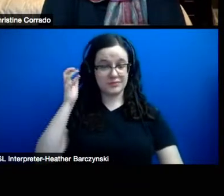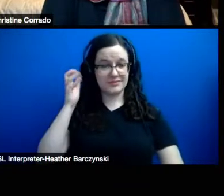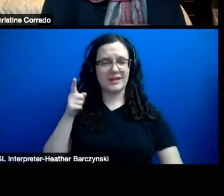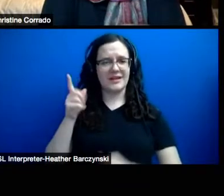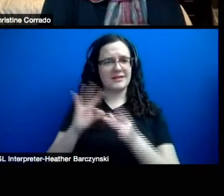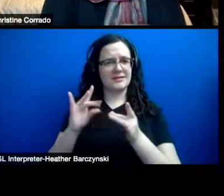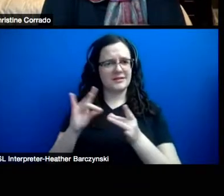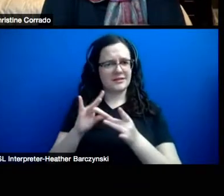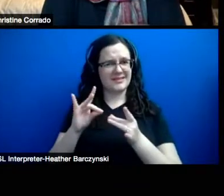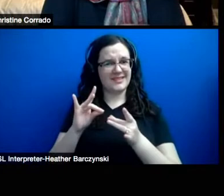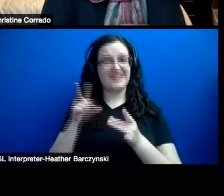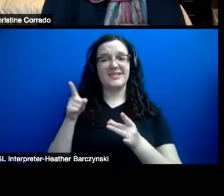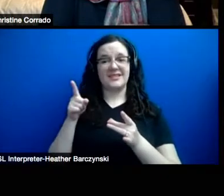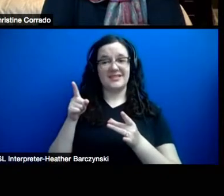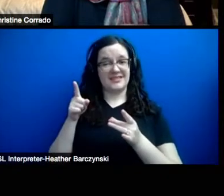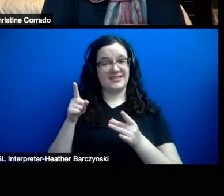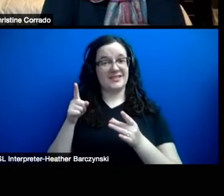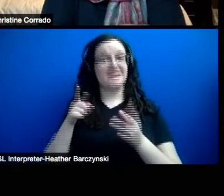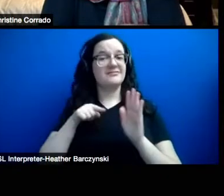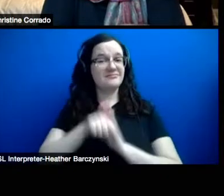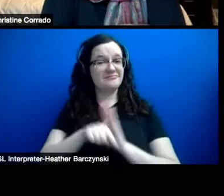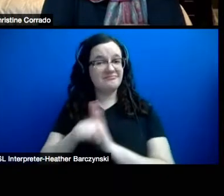referencing genocide,